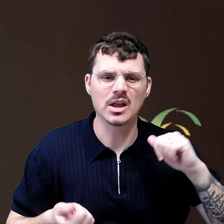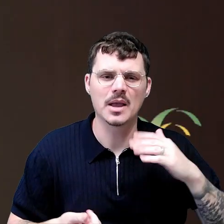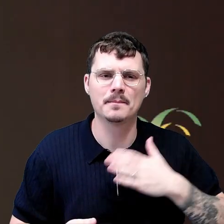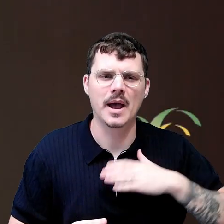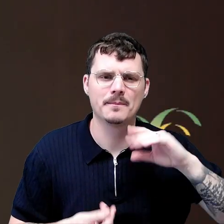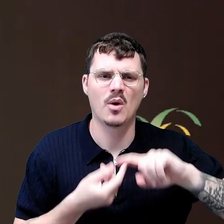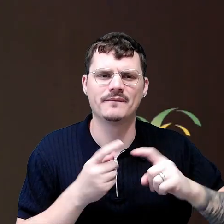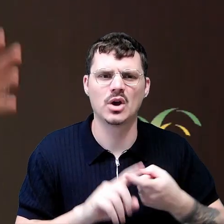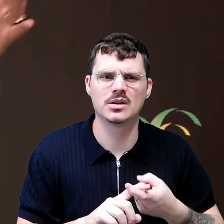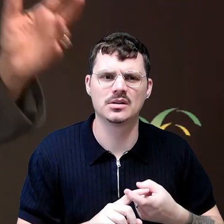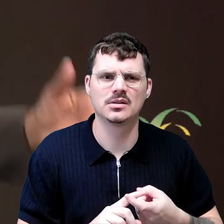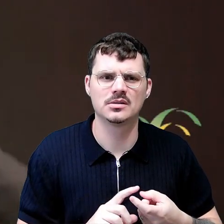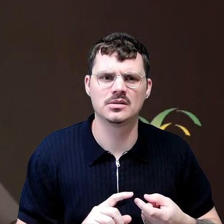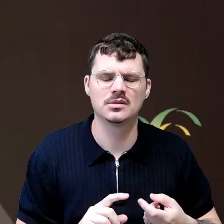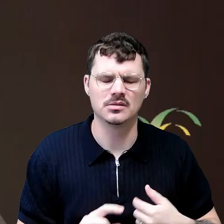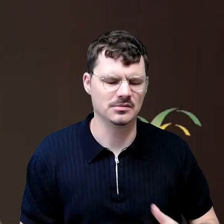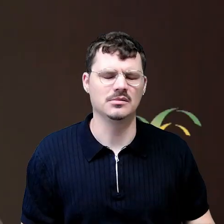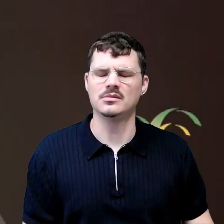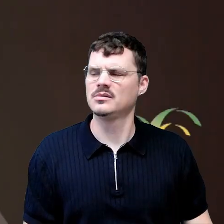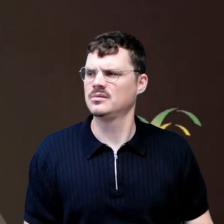my boyfriend."